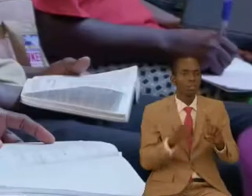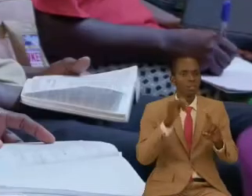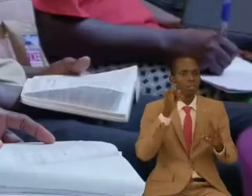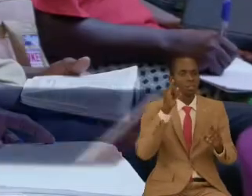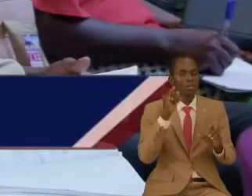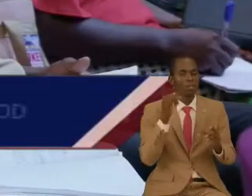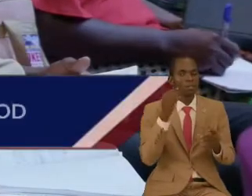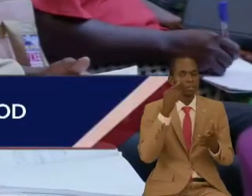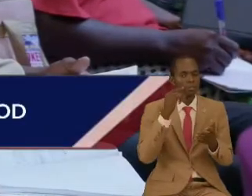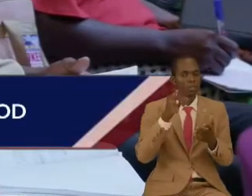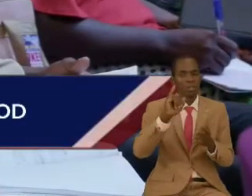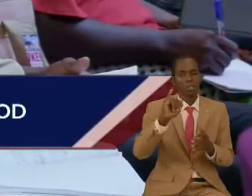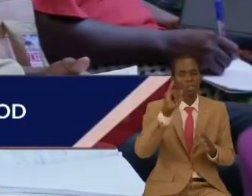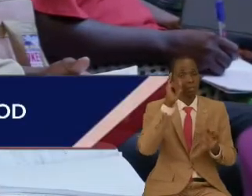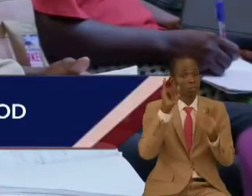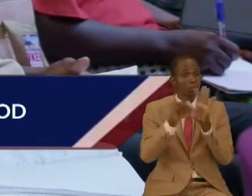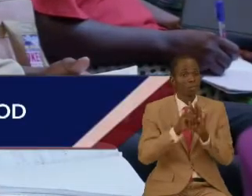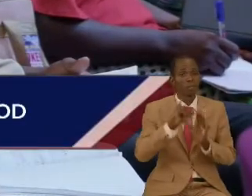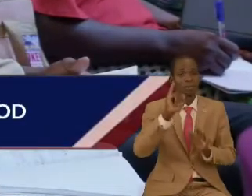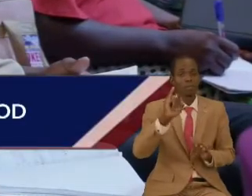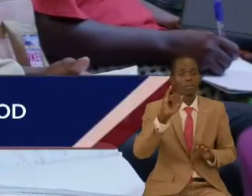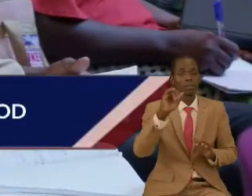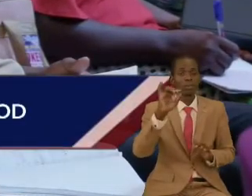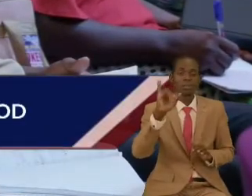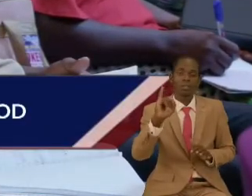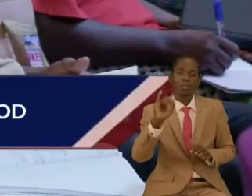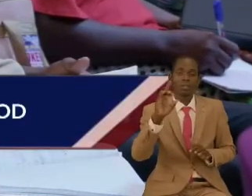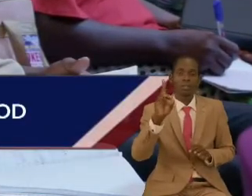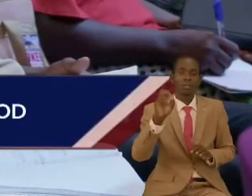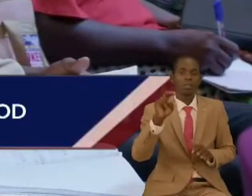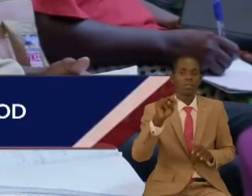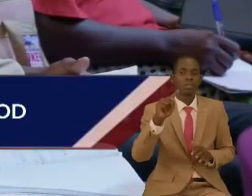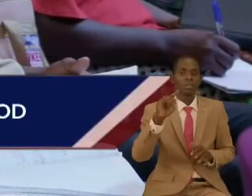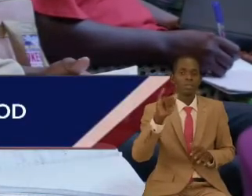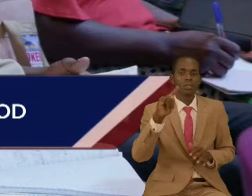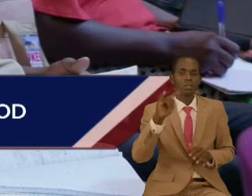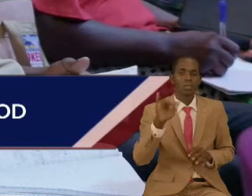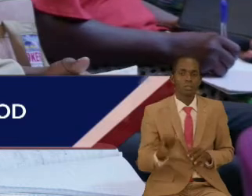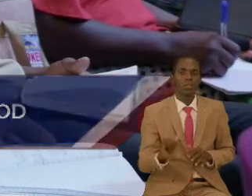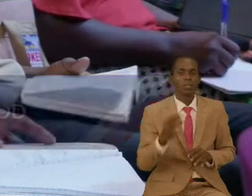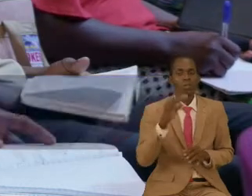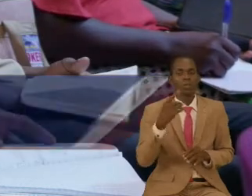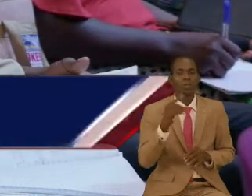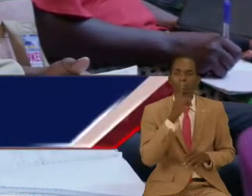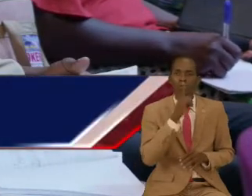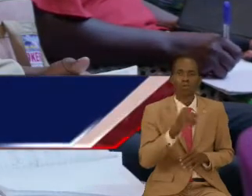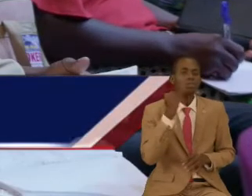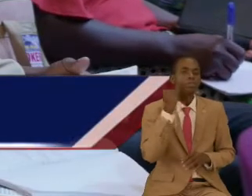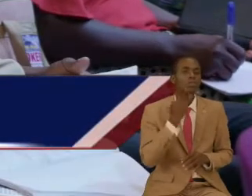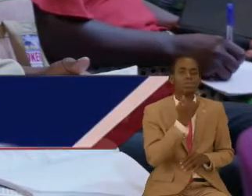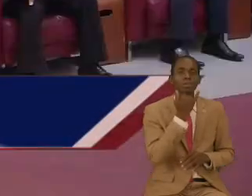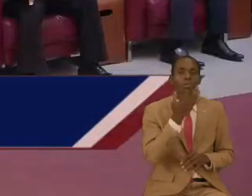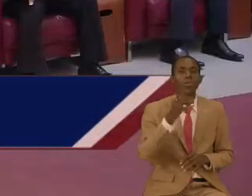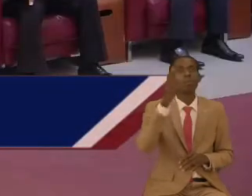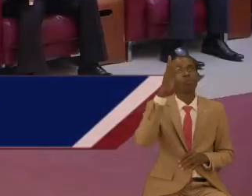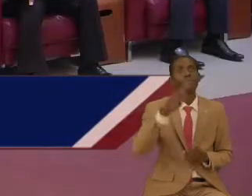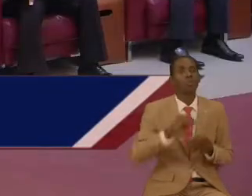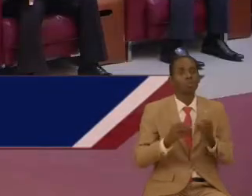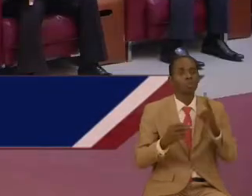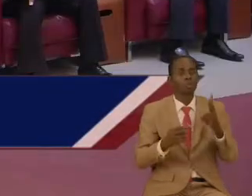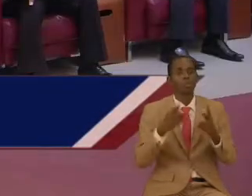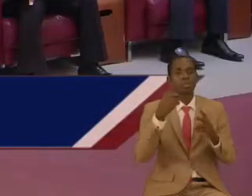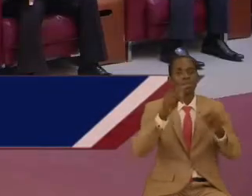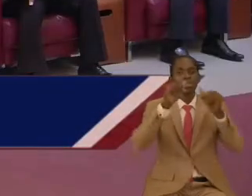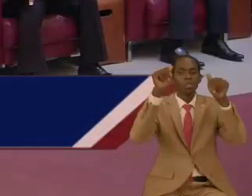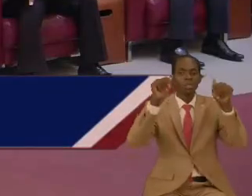identity of the true Israel of God. Number two, the image of the transformed